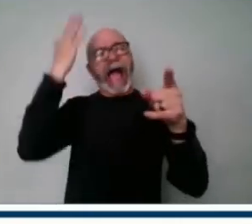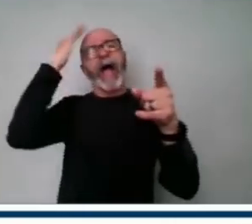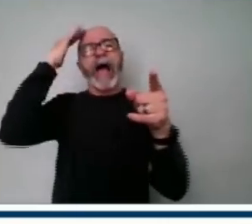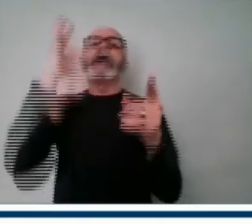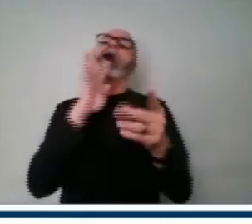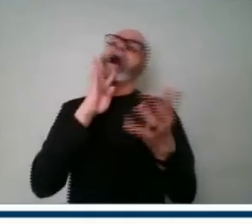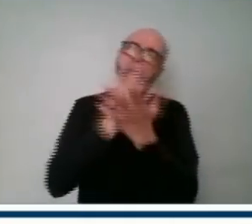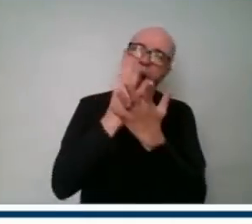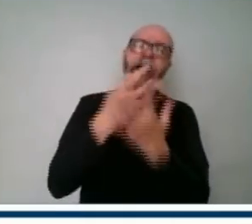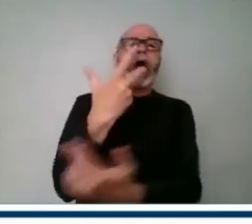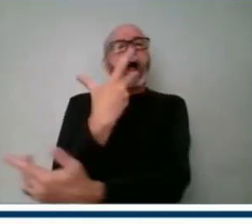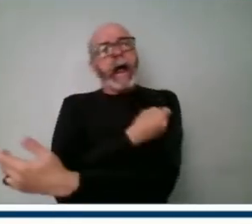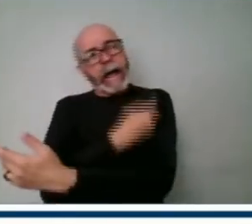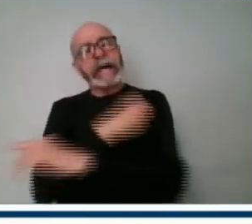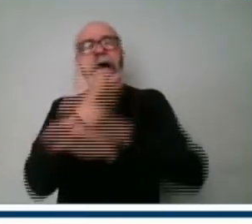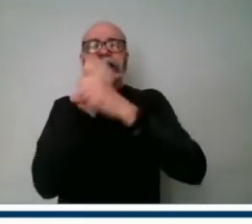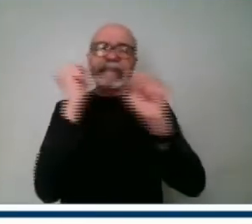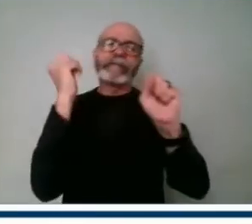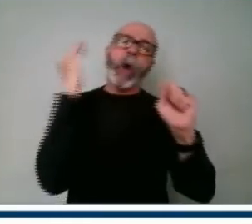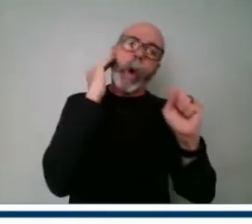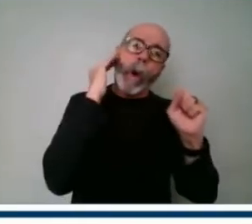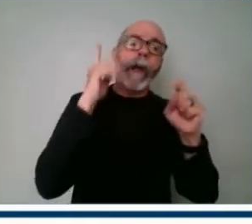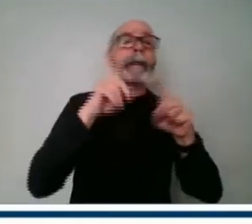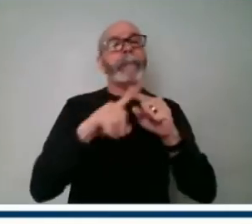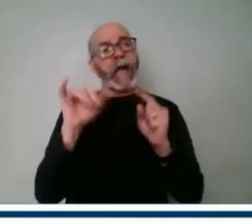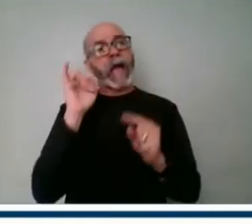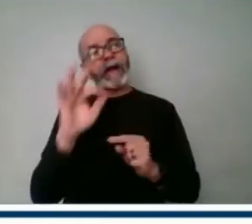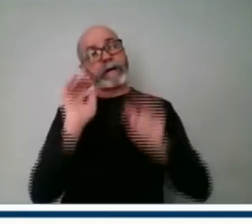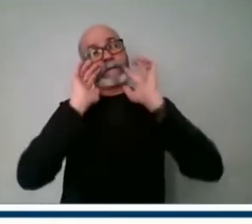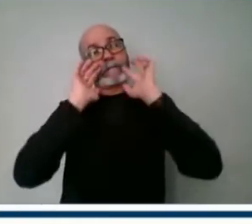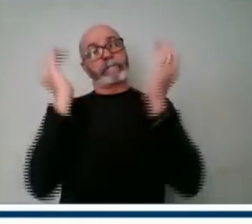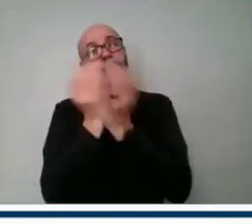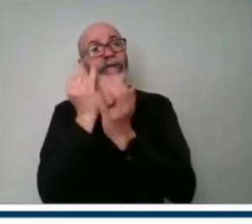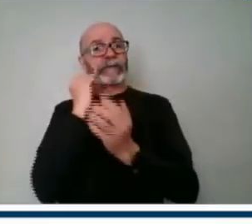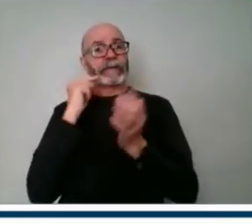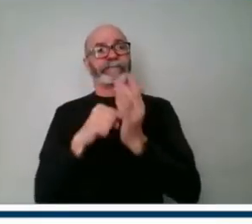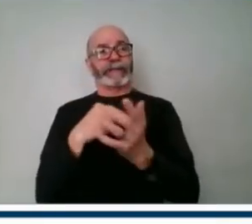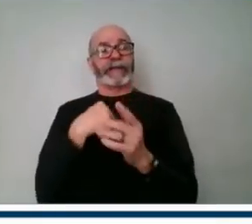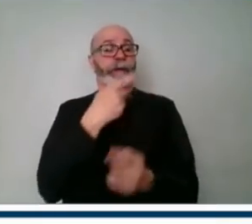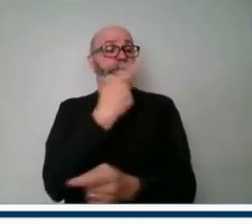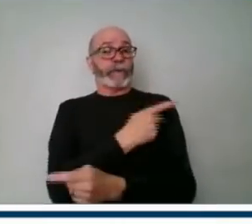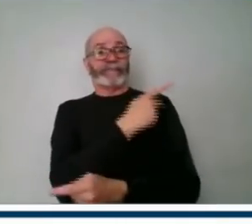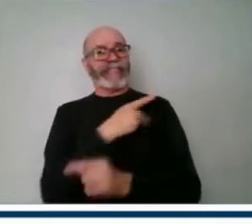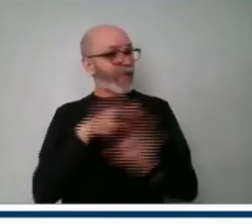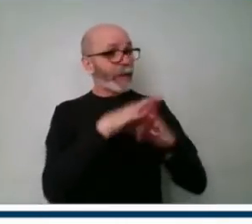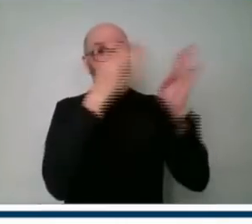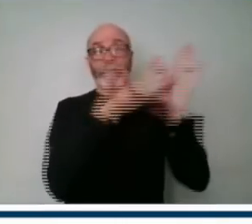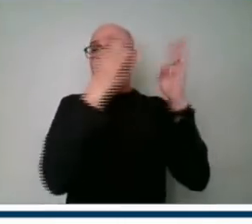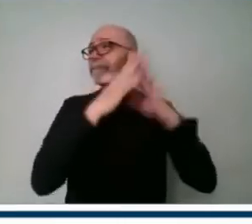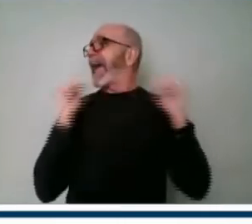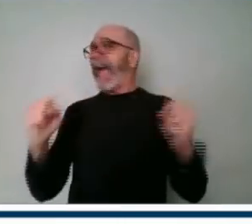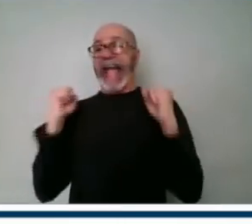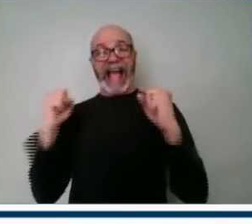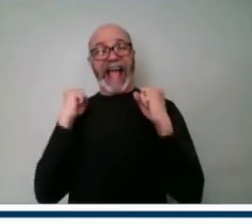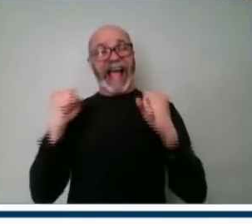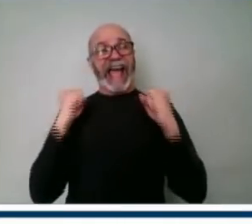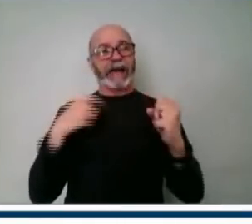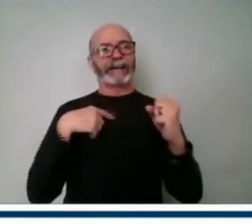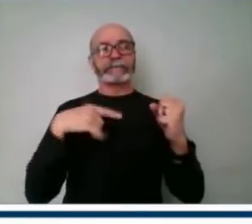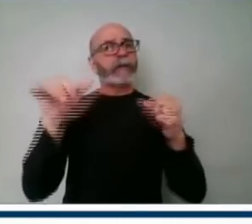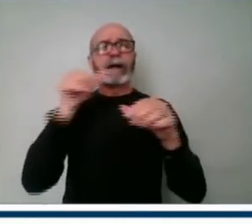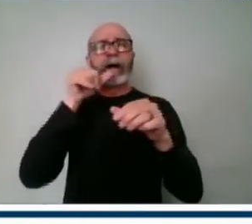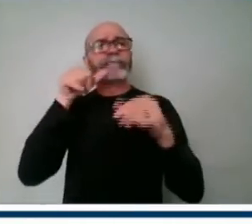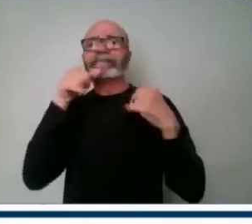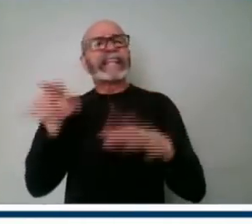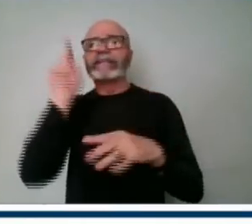reopen again, the bubble, the bulk of those vaccinations will not have been done. We're still going to be in the process of that. So how quickly would